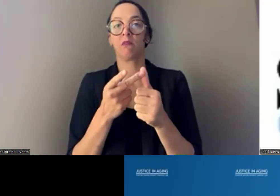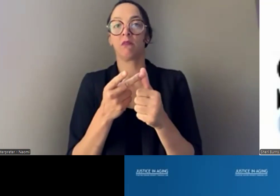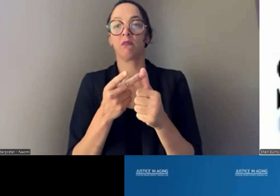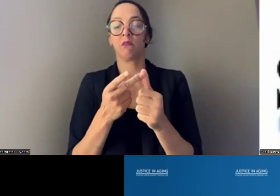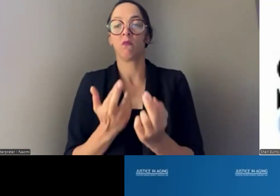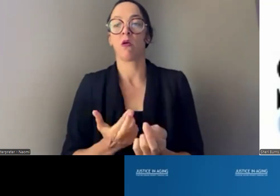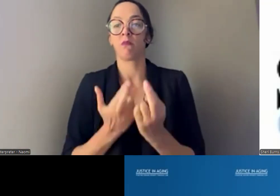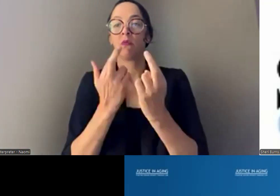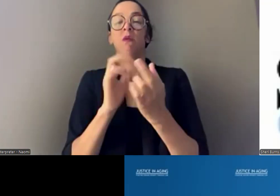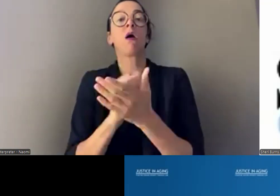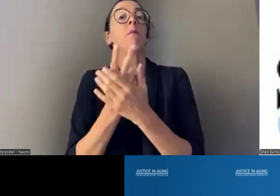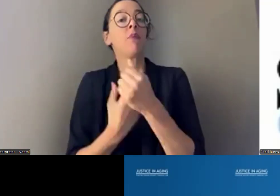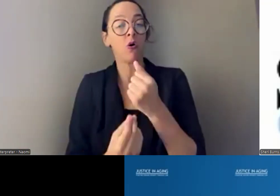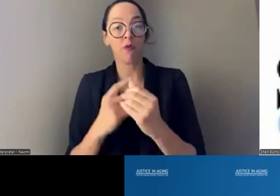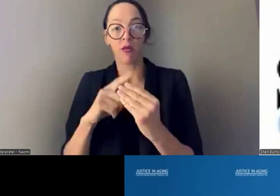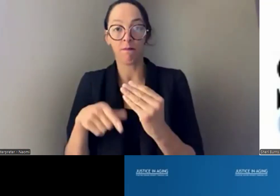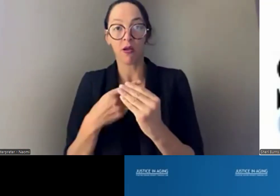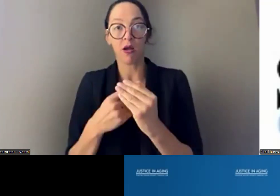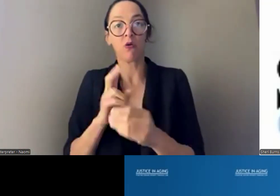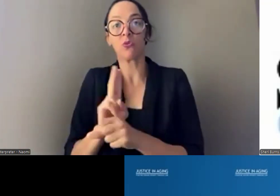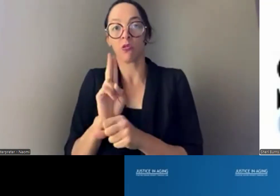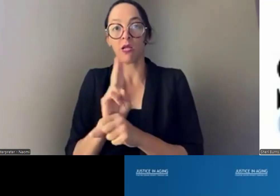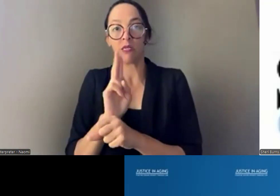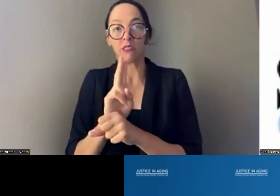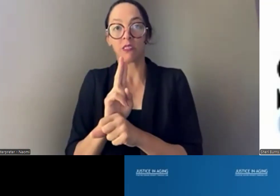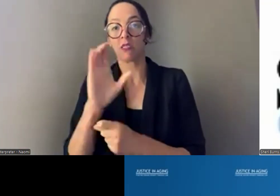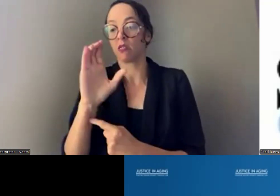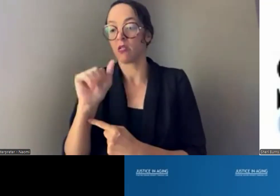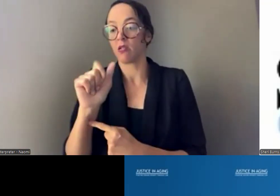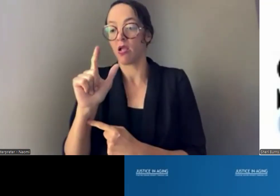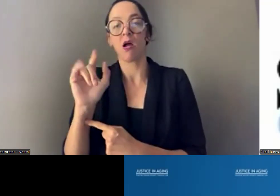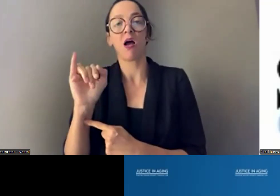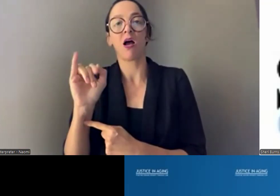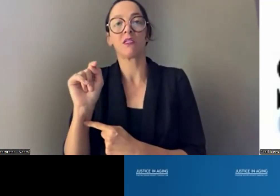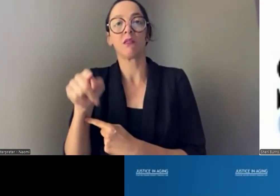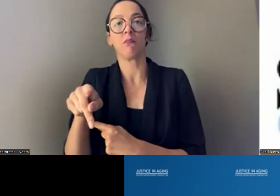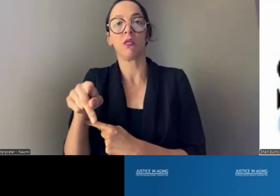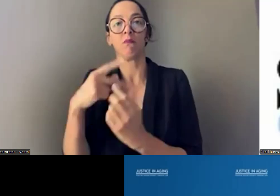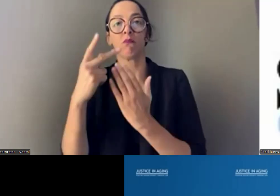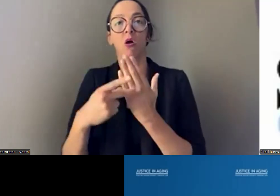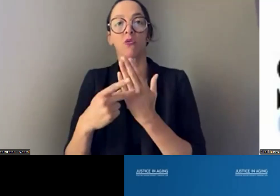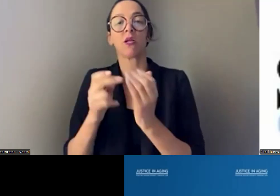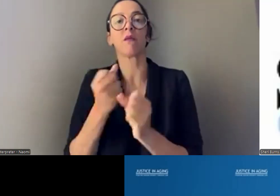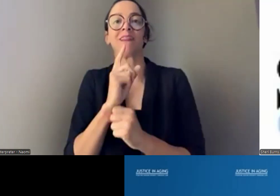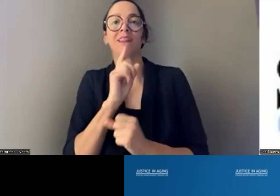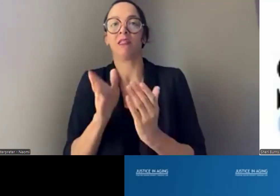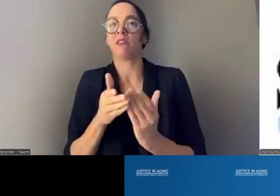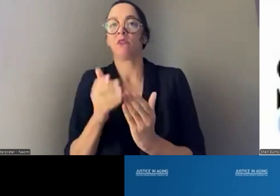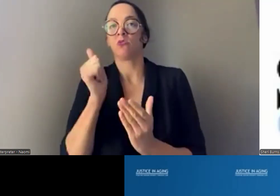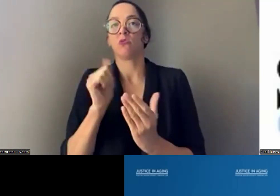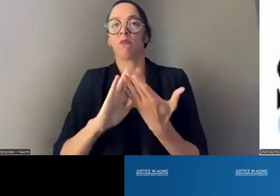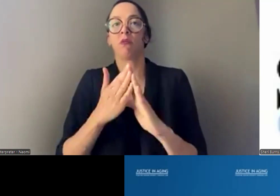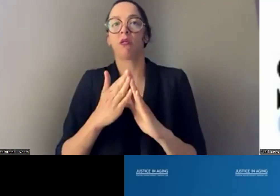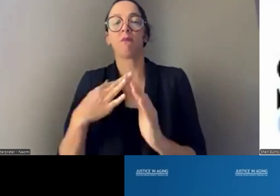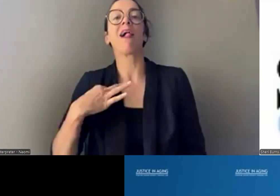both about the utilizing the Cal ITP project to make it easier to be eligible for